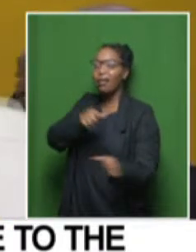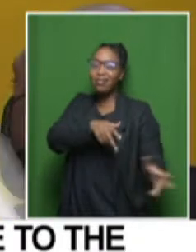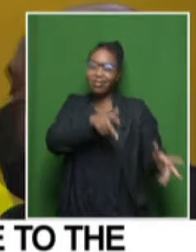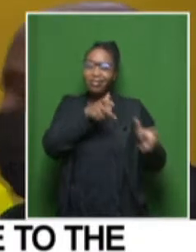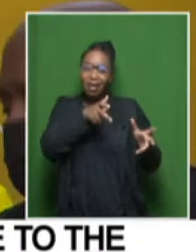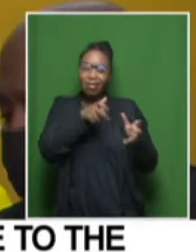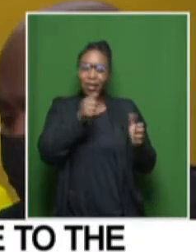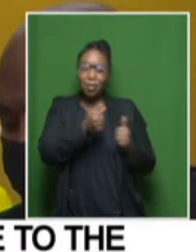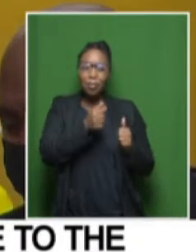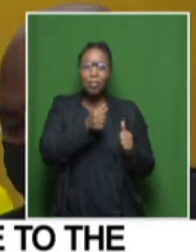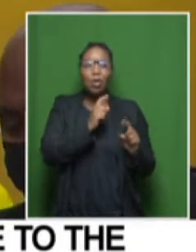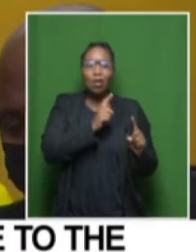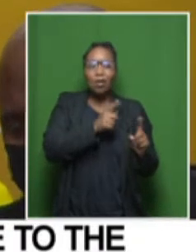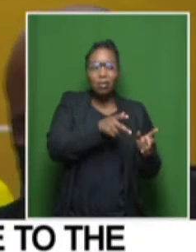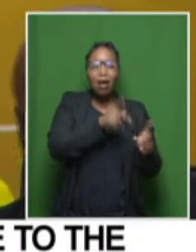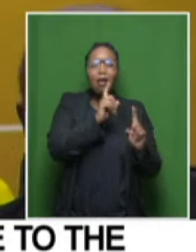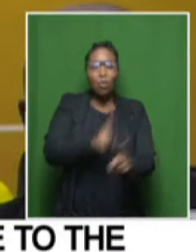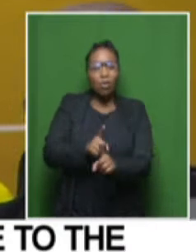Order.